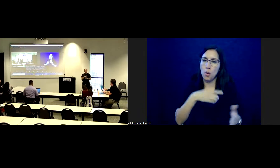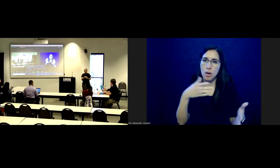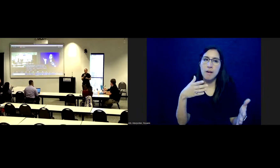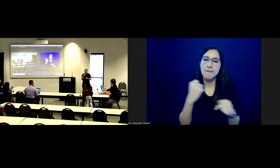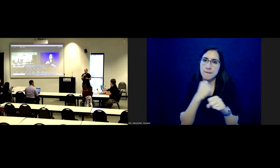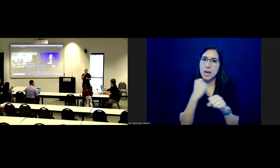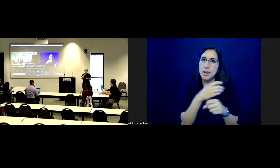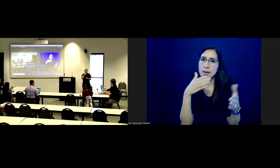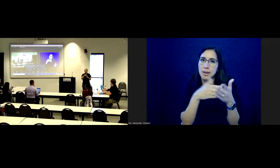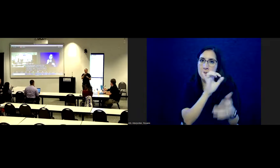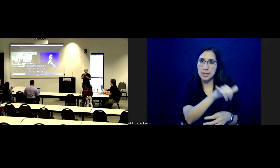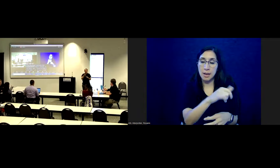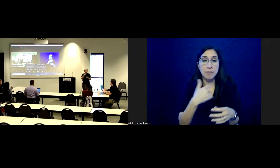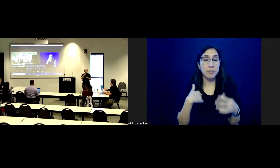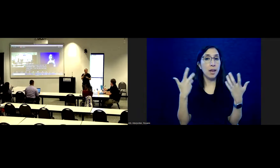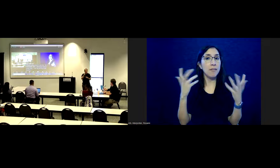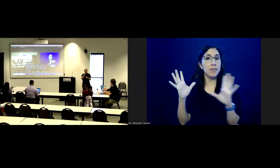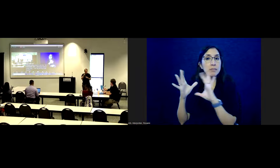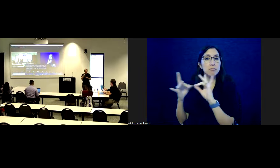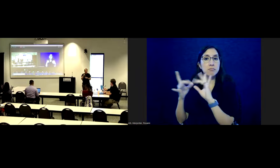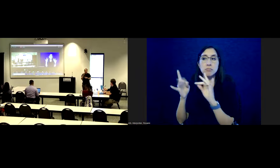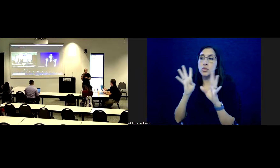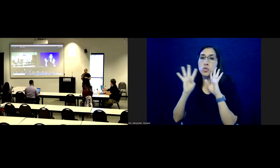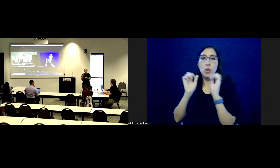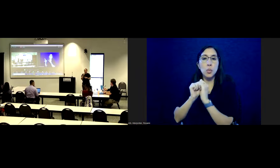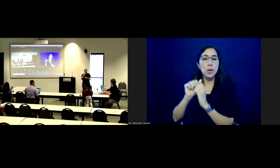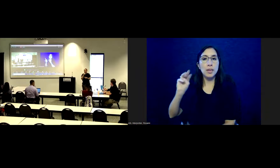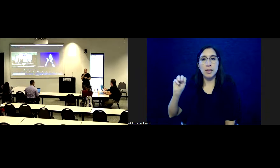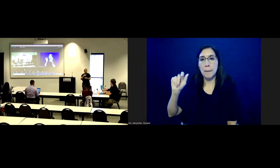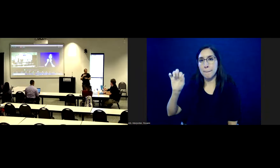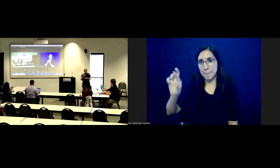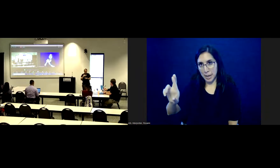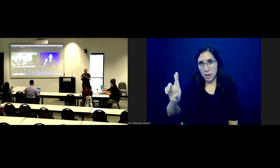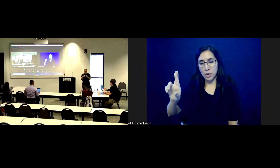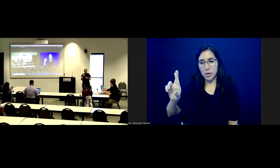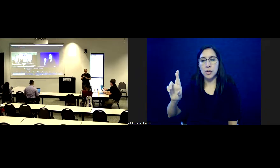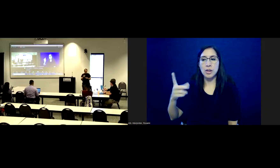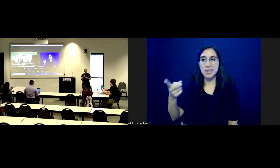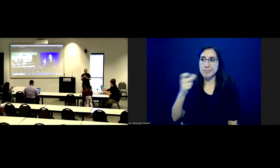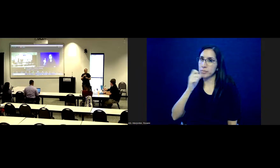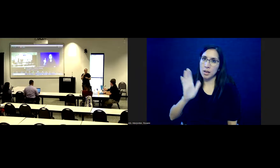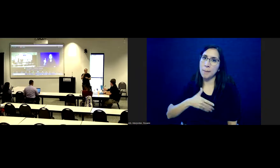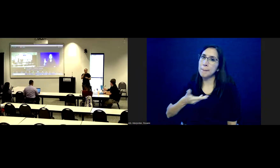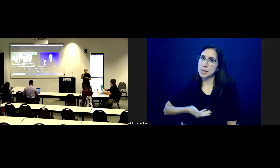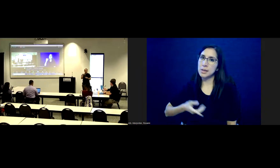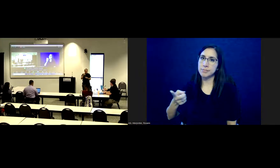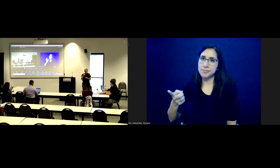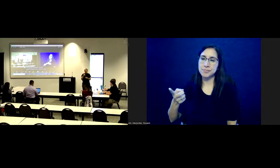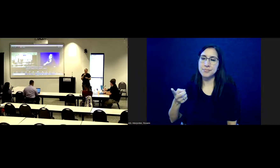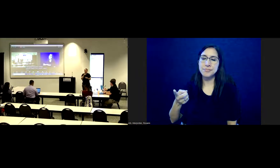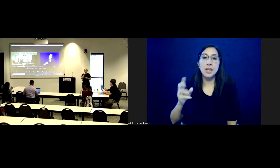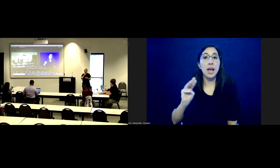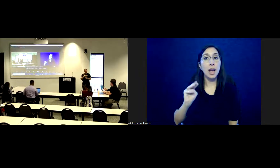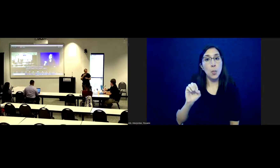I talked to Mayor Turner. Mayor Turner is not happy about this. The MOPD is